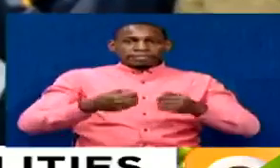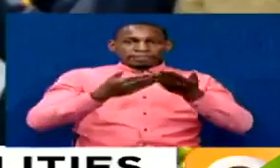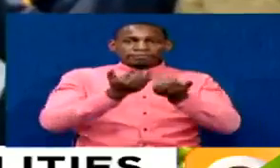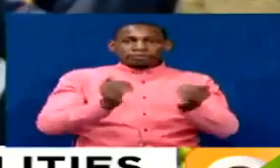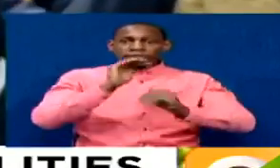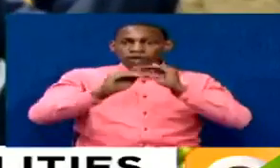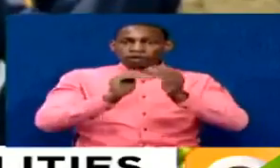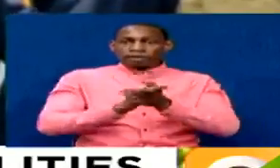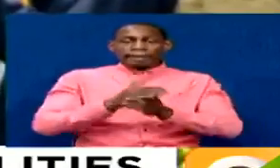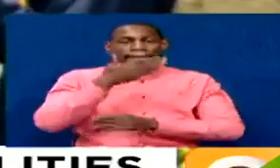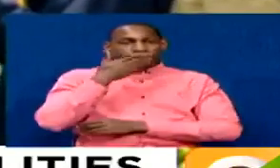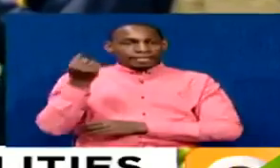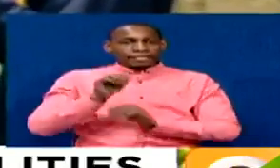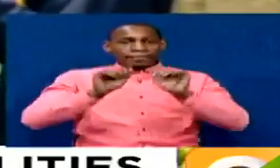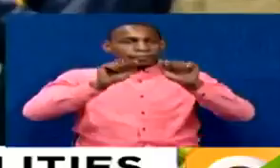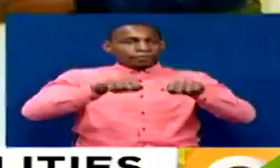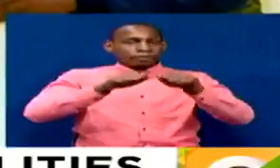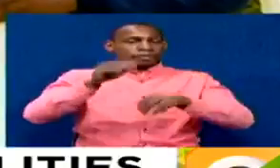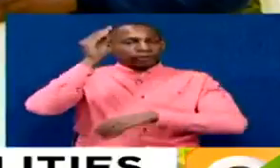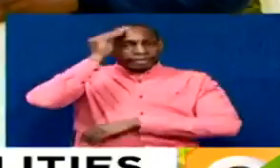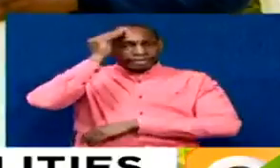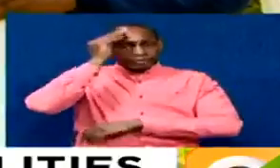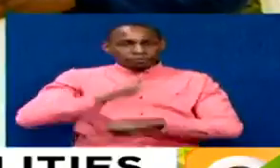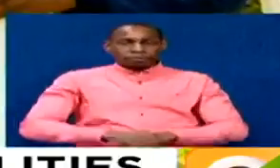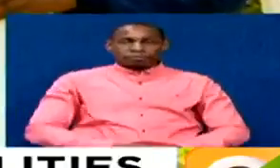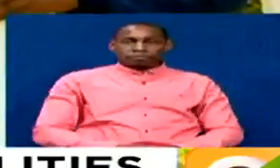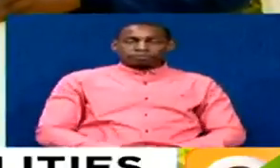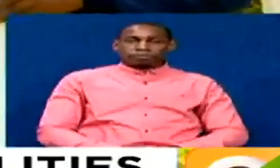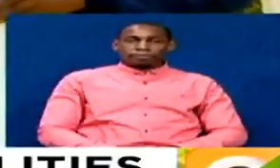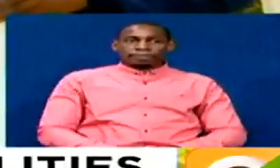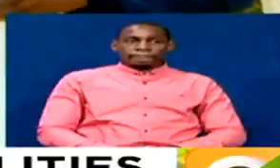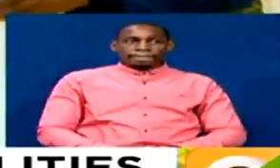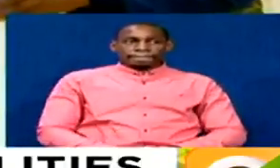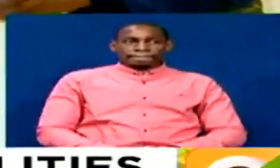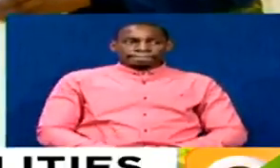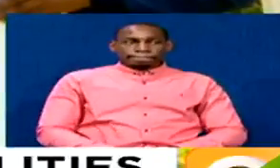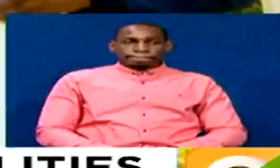to give all children the best possible education.